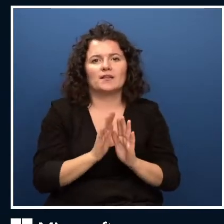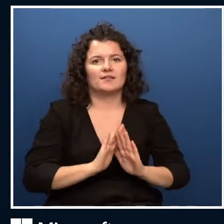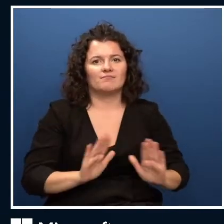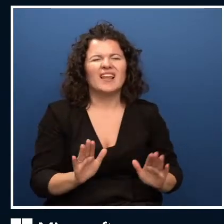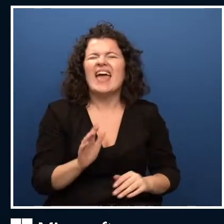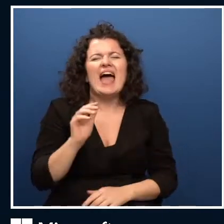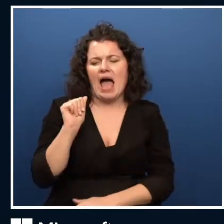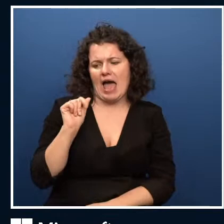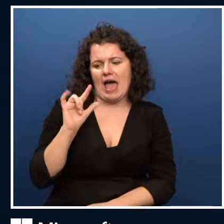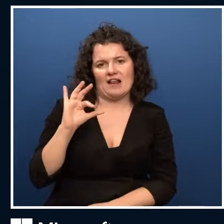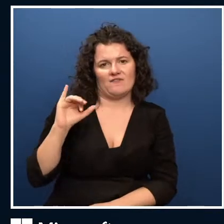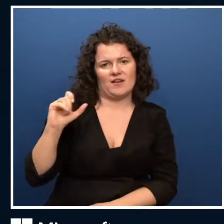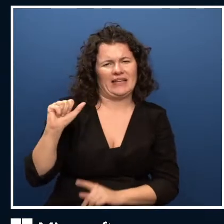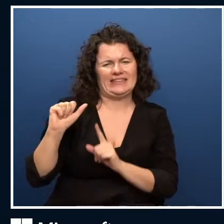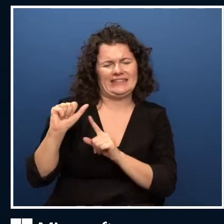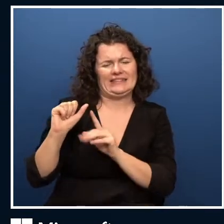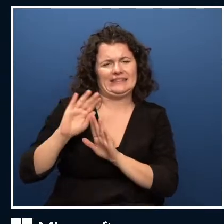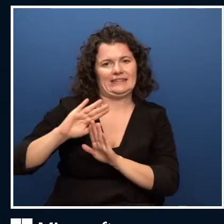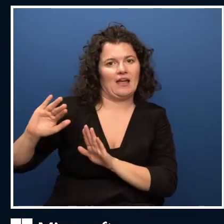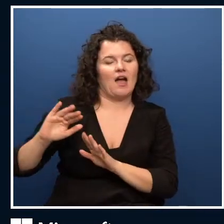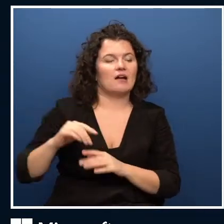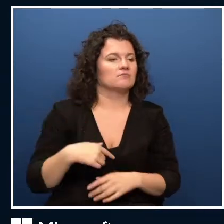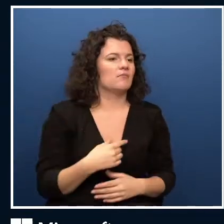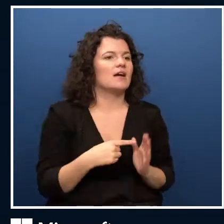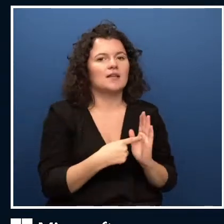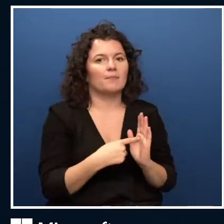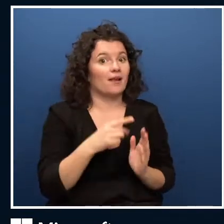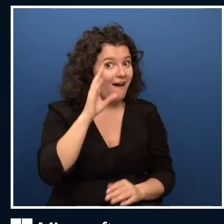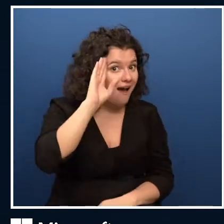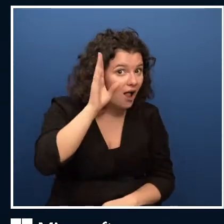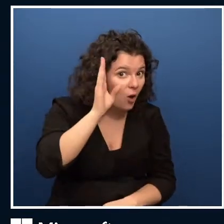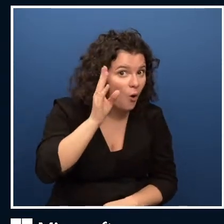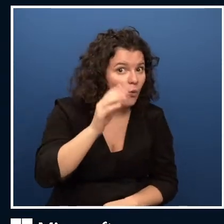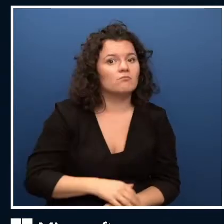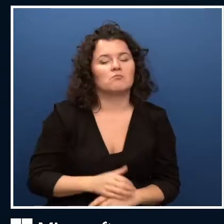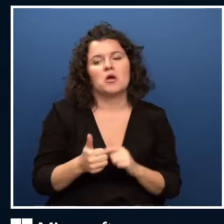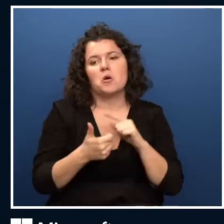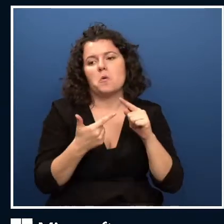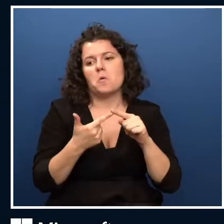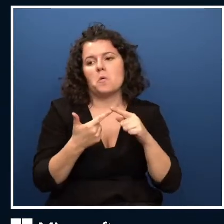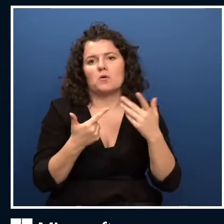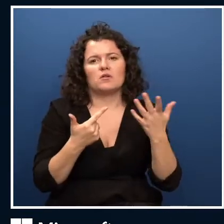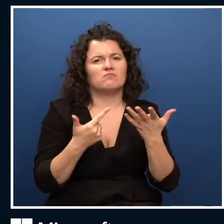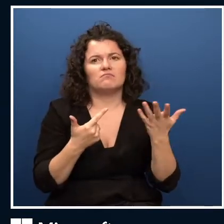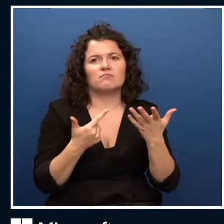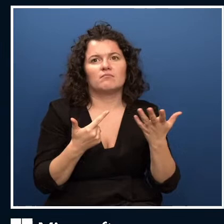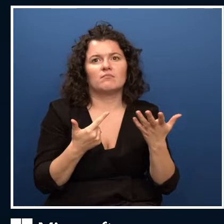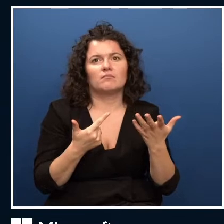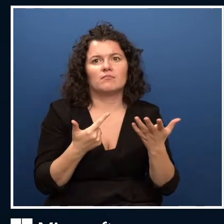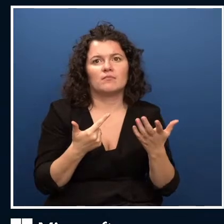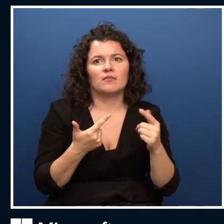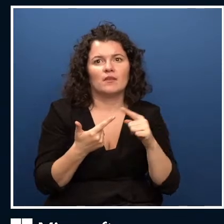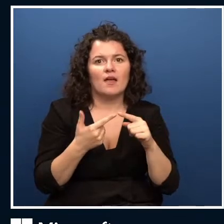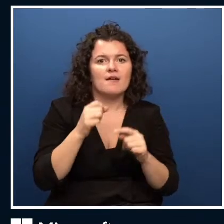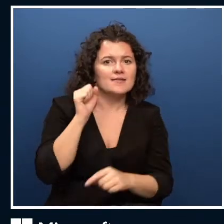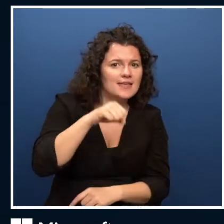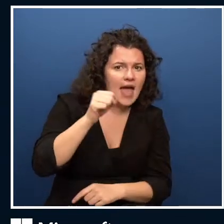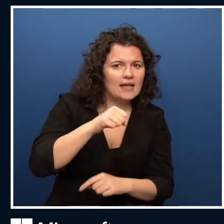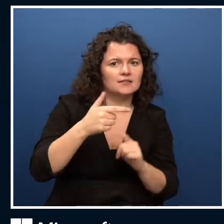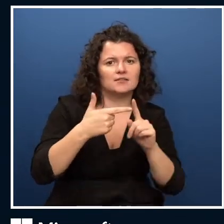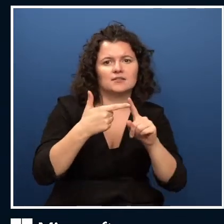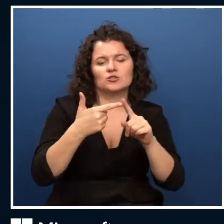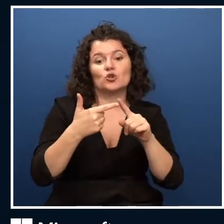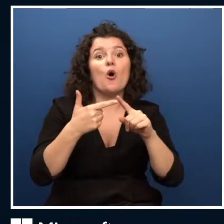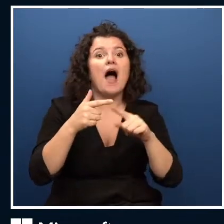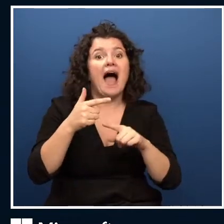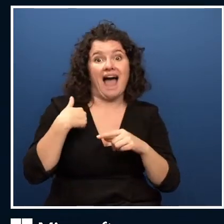phrases of words like hello, total words. Great. I basically pass them into label image and mention